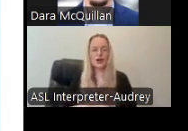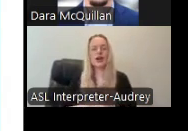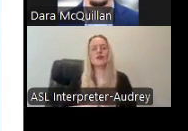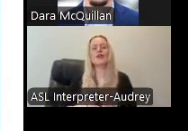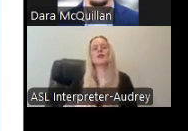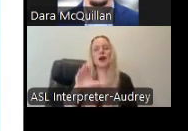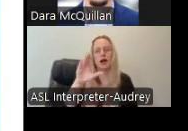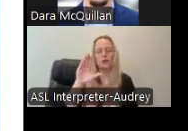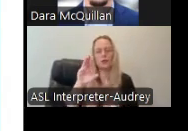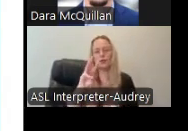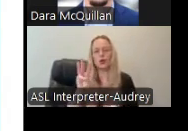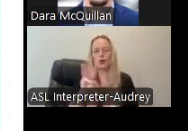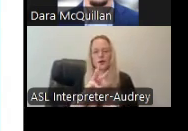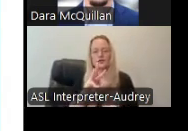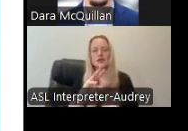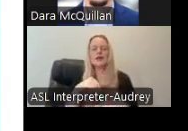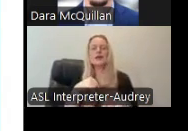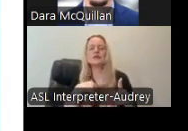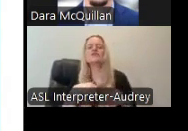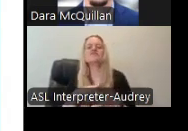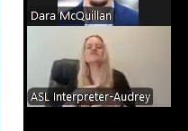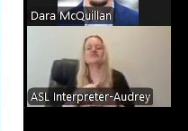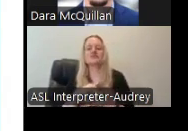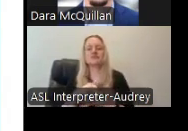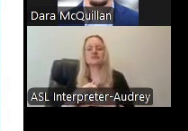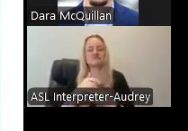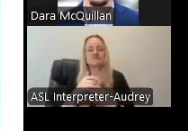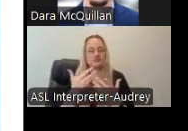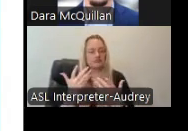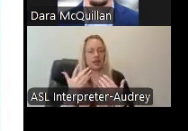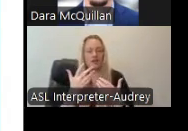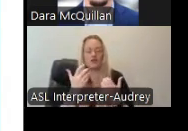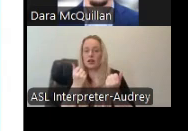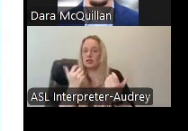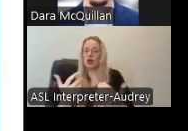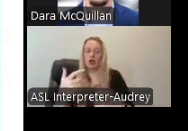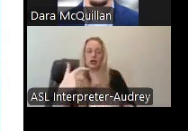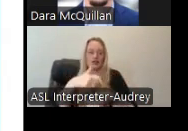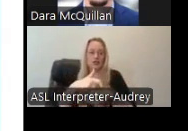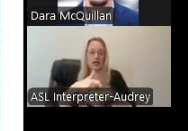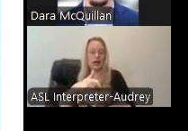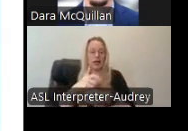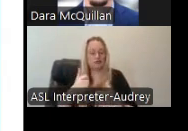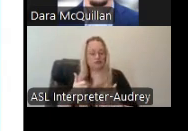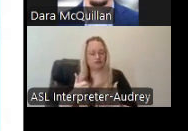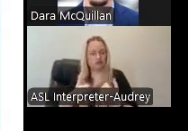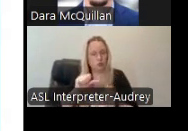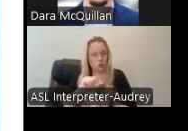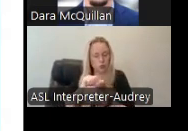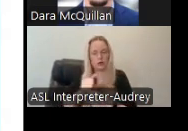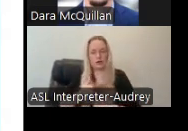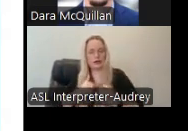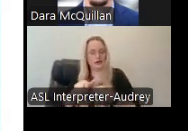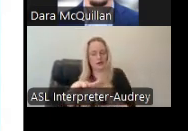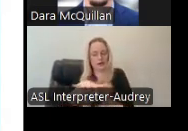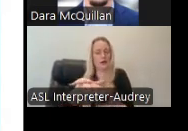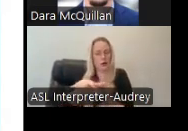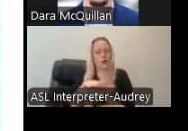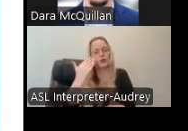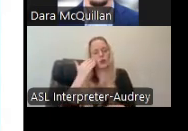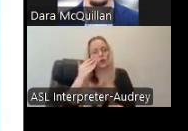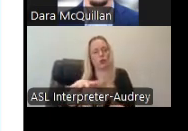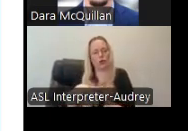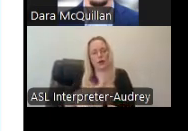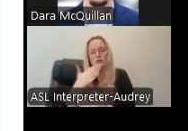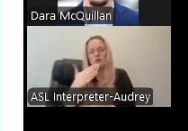Manhattan. I spend a fair amount of time in and around where the Avenir site is, so I know the area